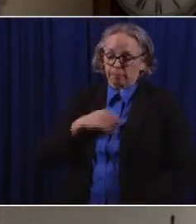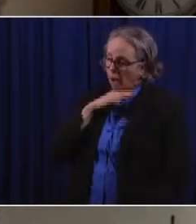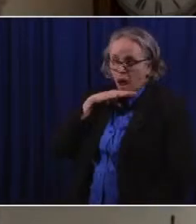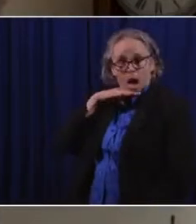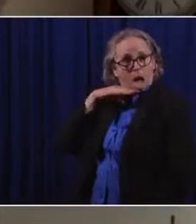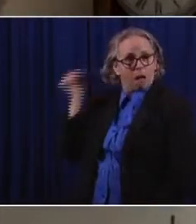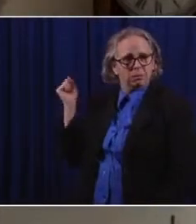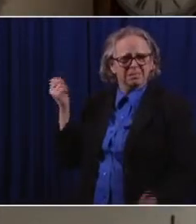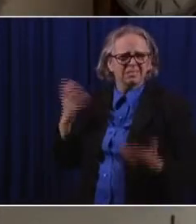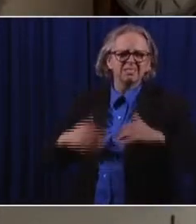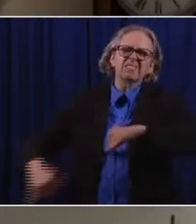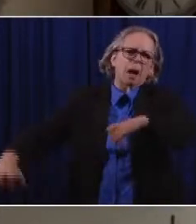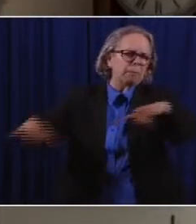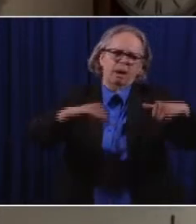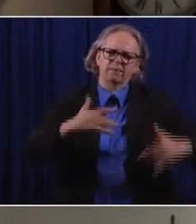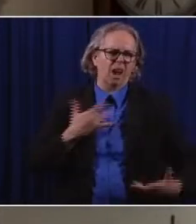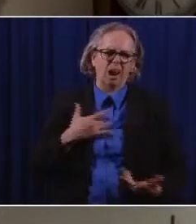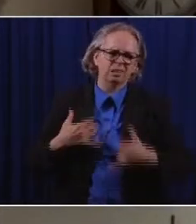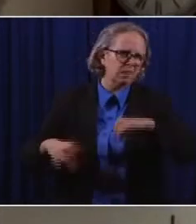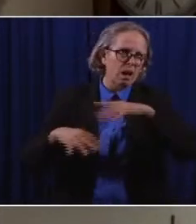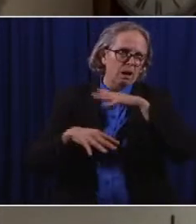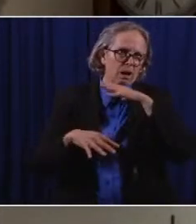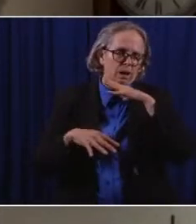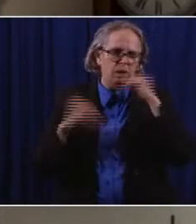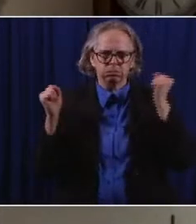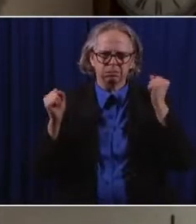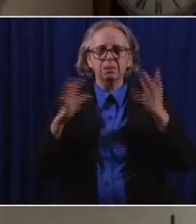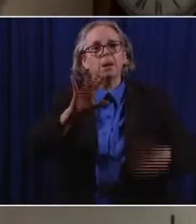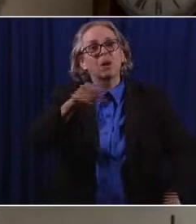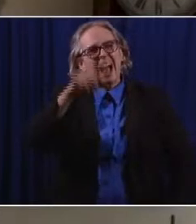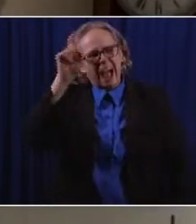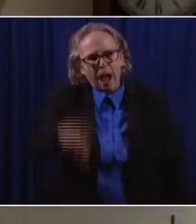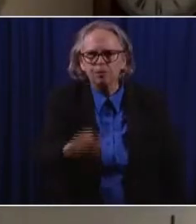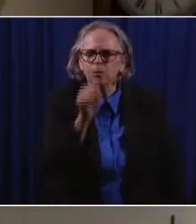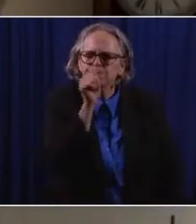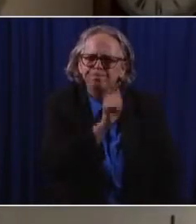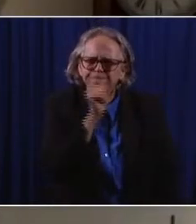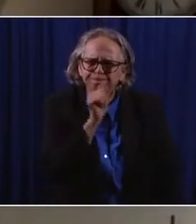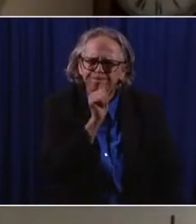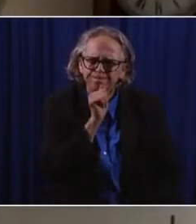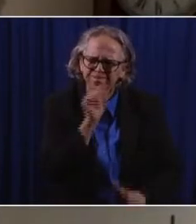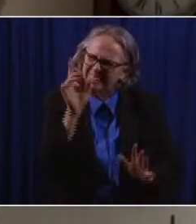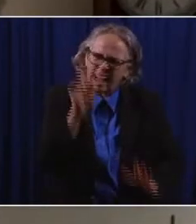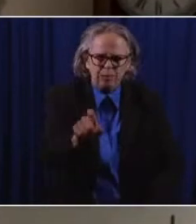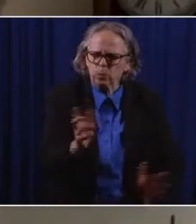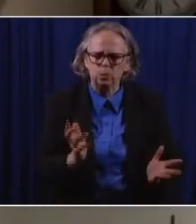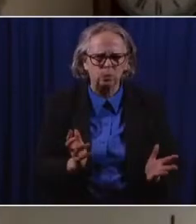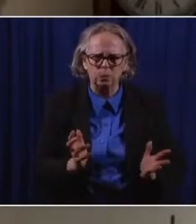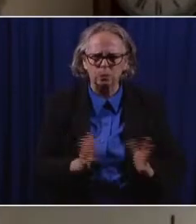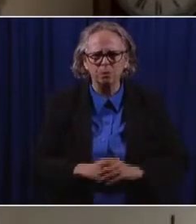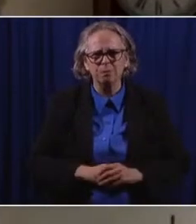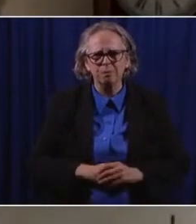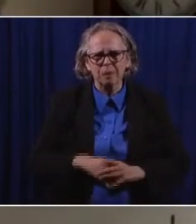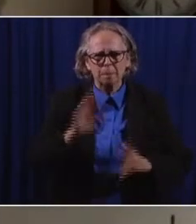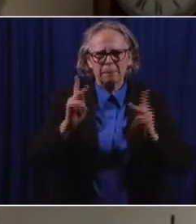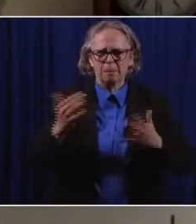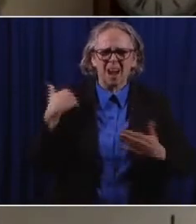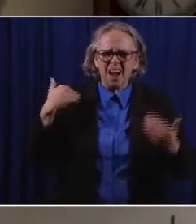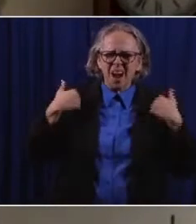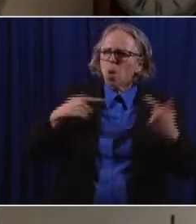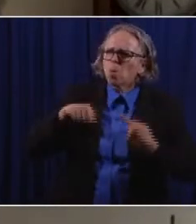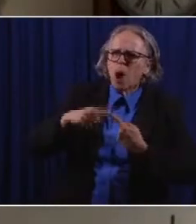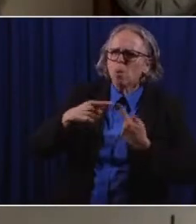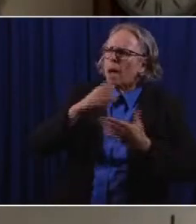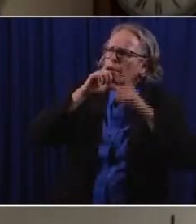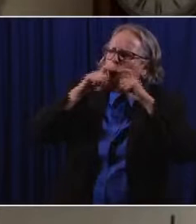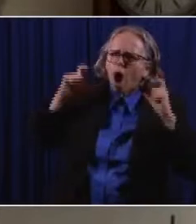it. But we got to hang in here. You know, I get the question a lot. Mike, when's this over? When can I take my mask off?